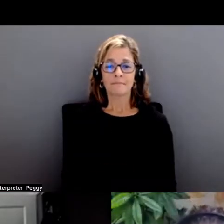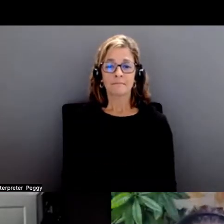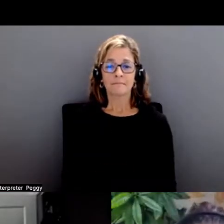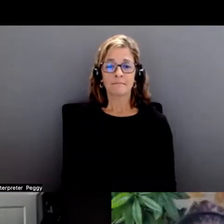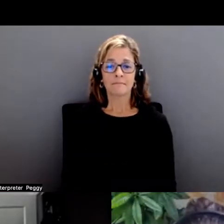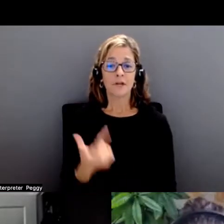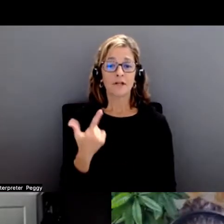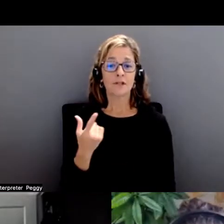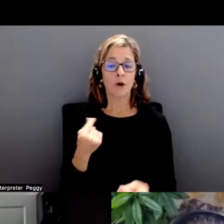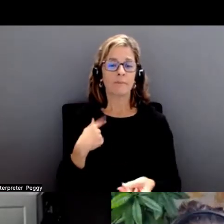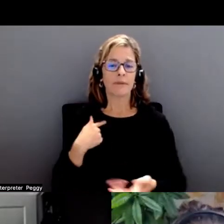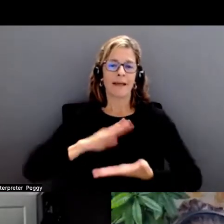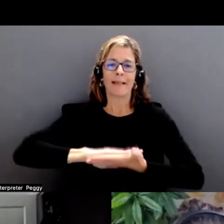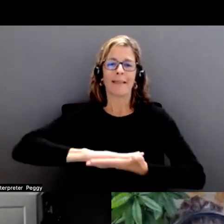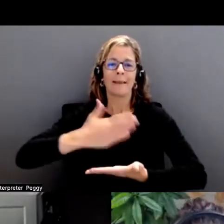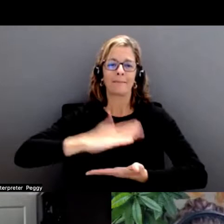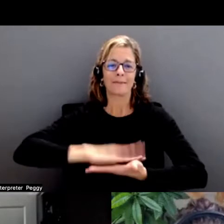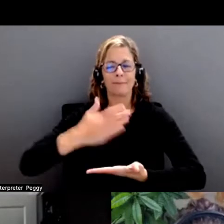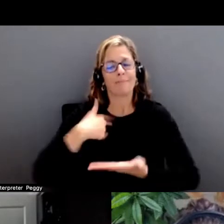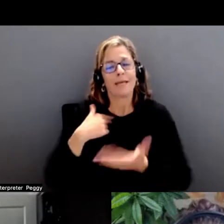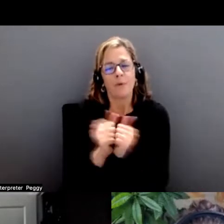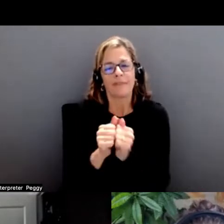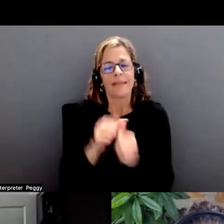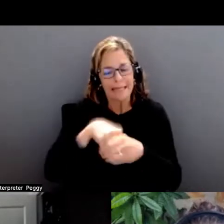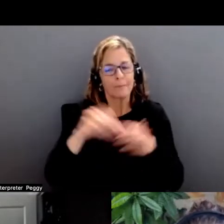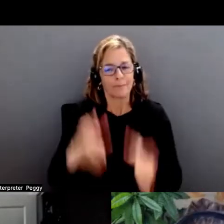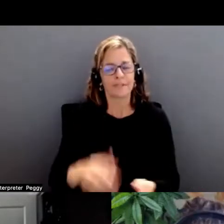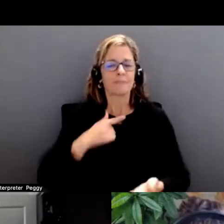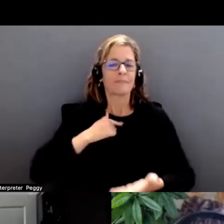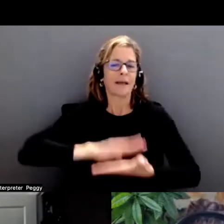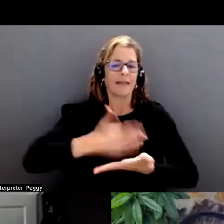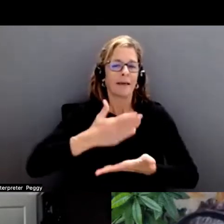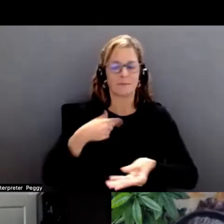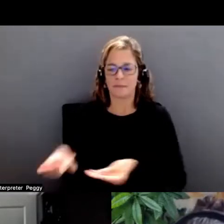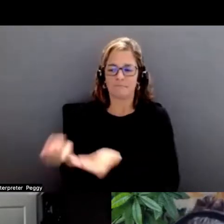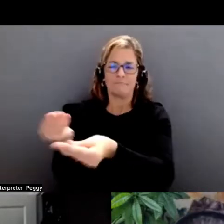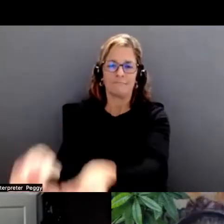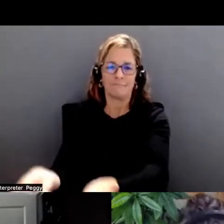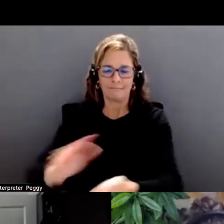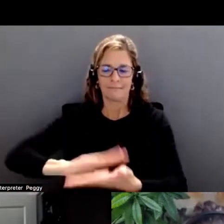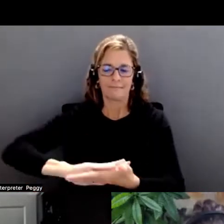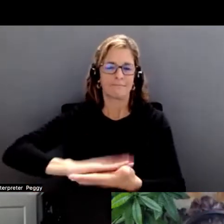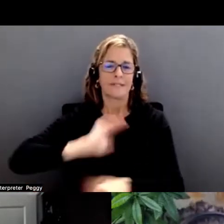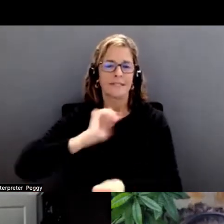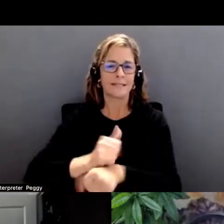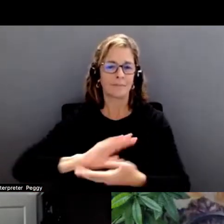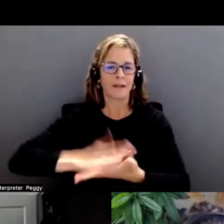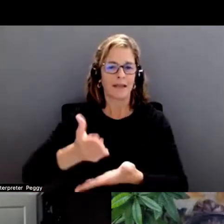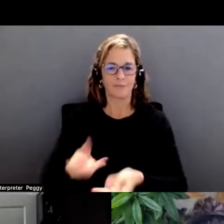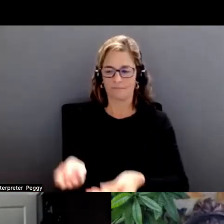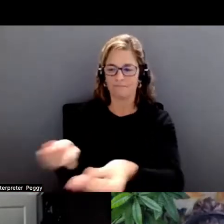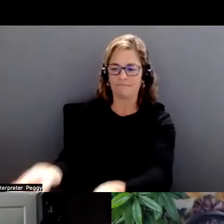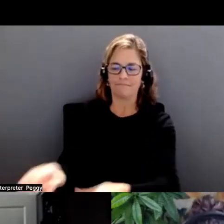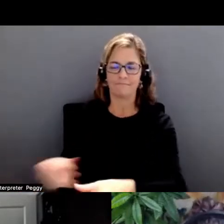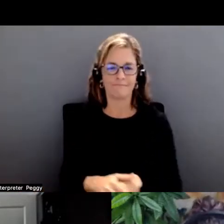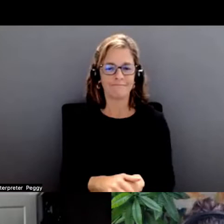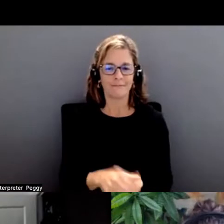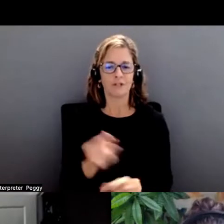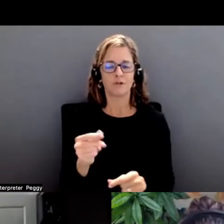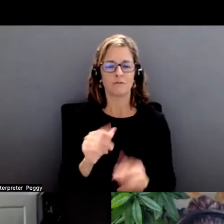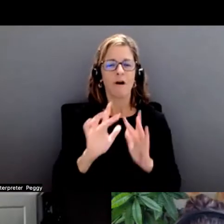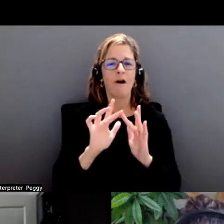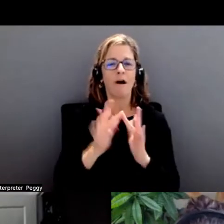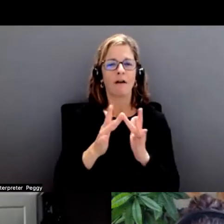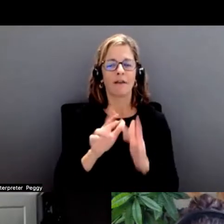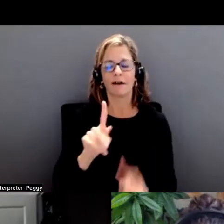him a laptop, because we have laptops we allow our learners to use. And I just set him up in exactly the way that was mentioned in the chat. You can go online